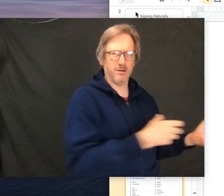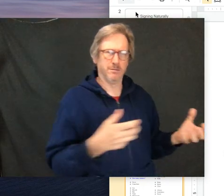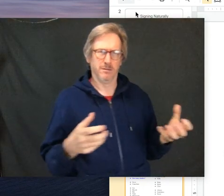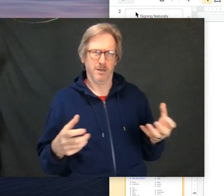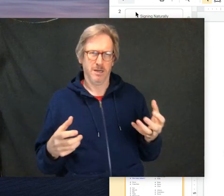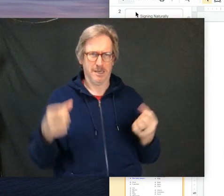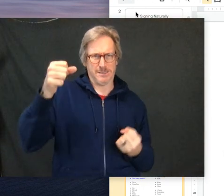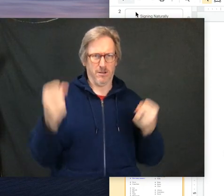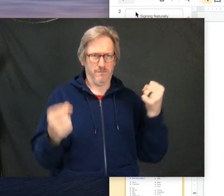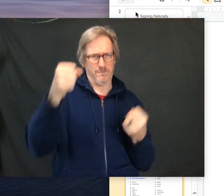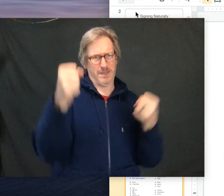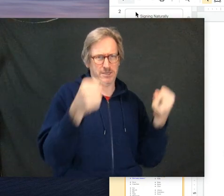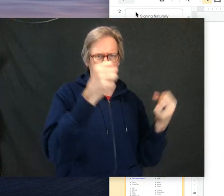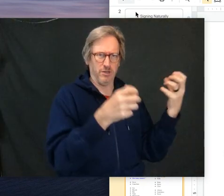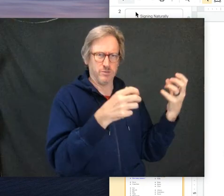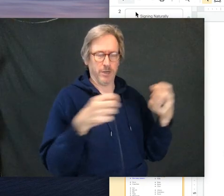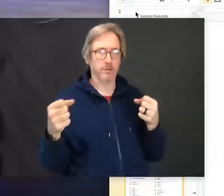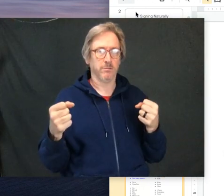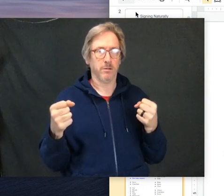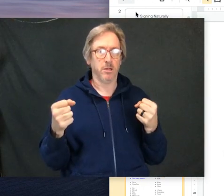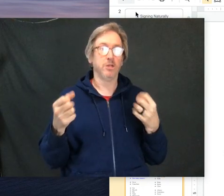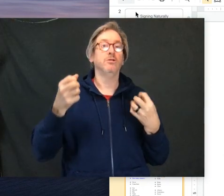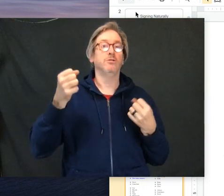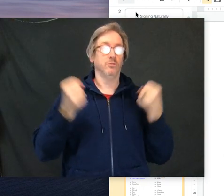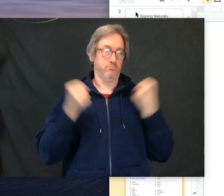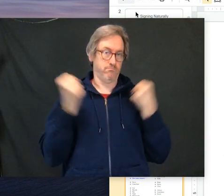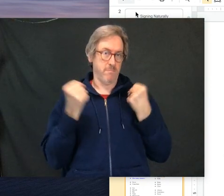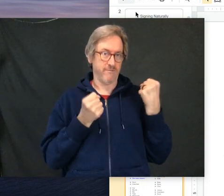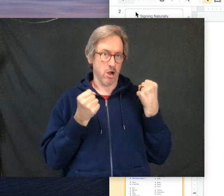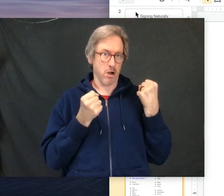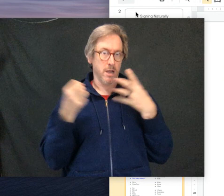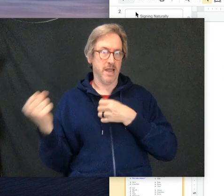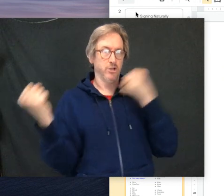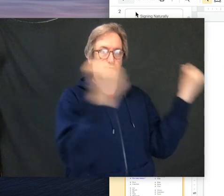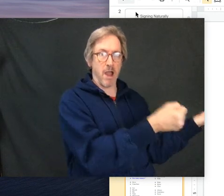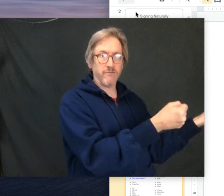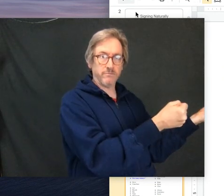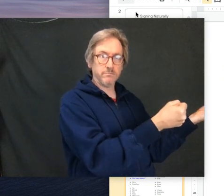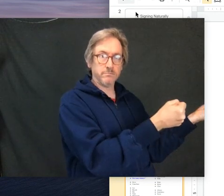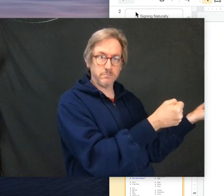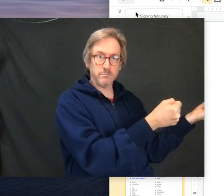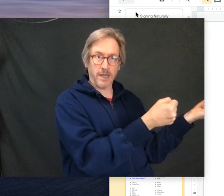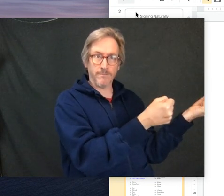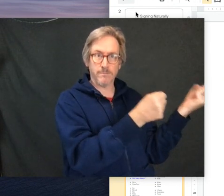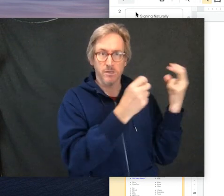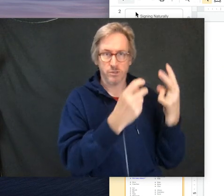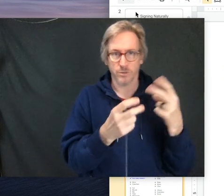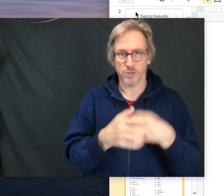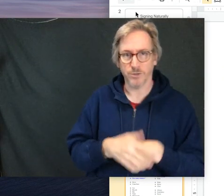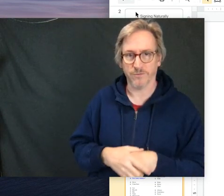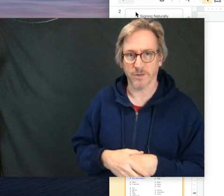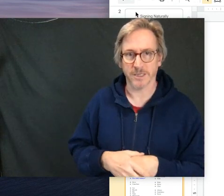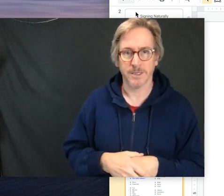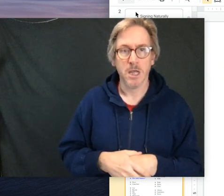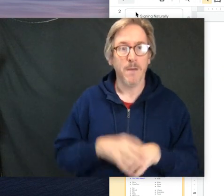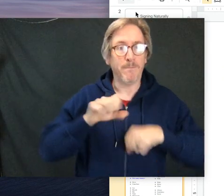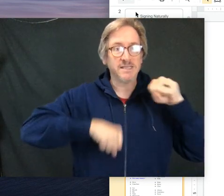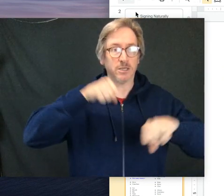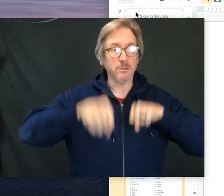here, because it just looks weird. You have a car and you drive. Okay. So there are two different